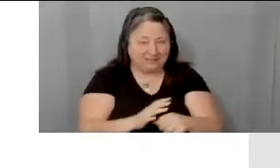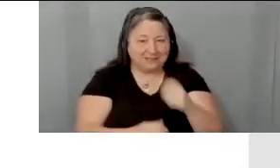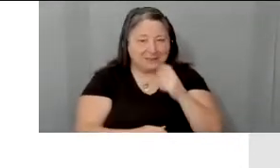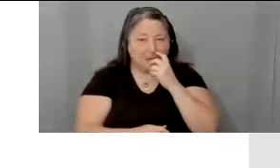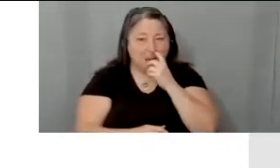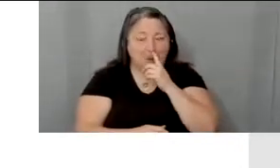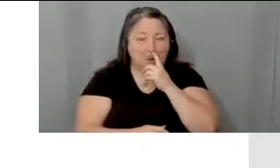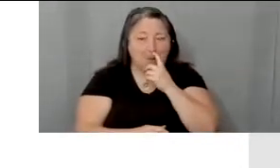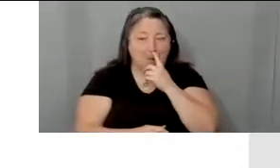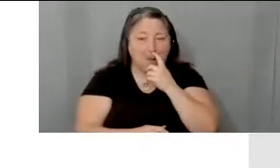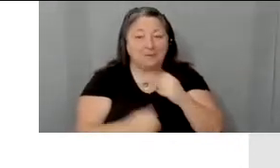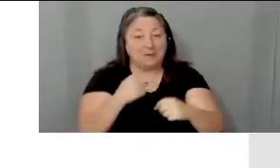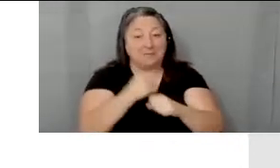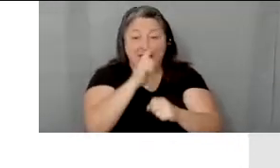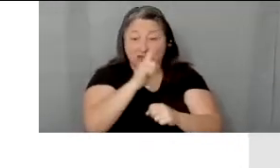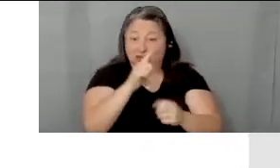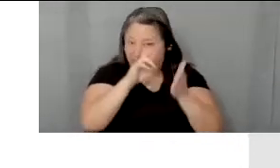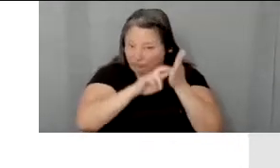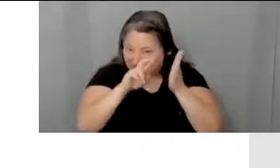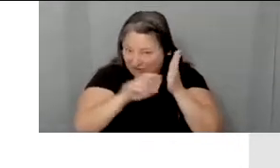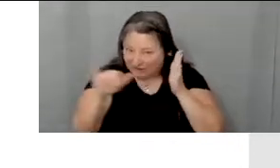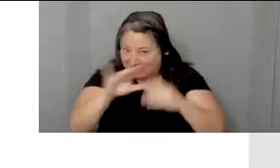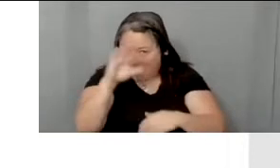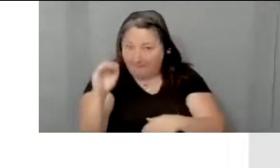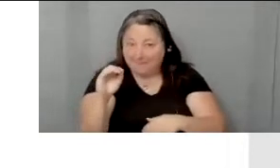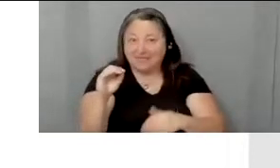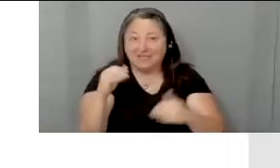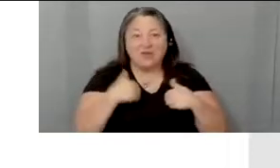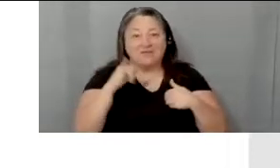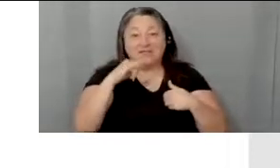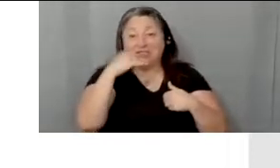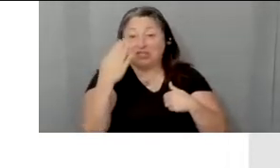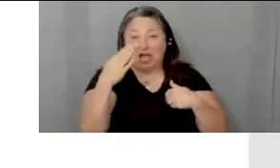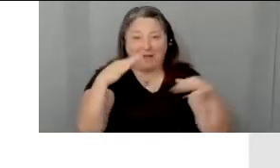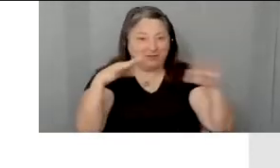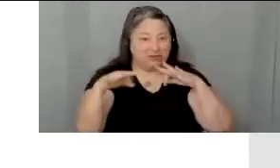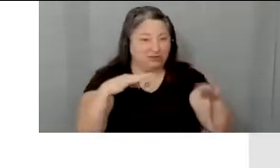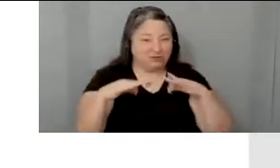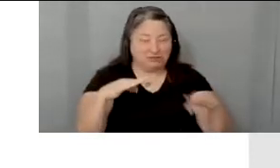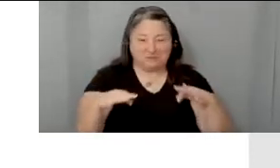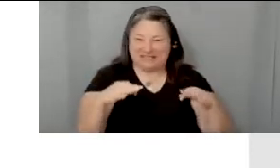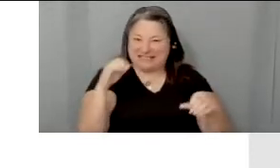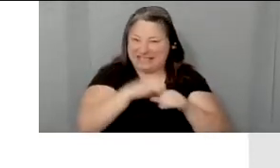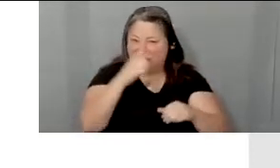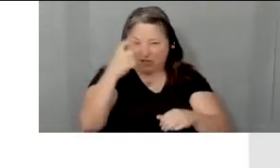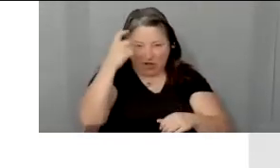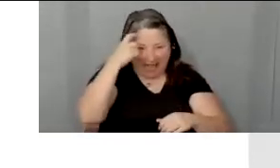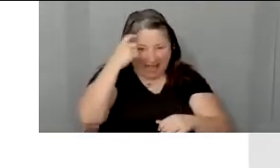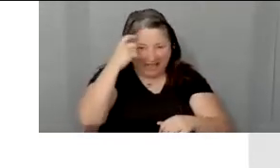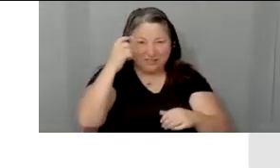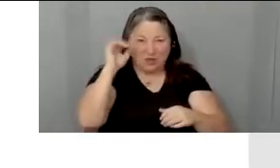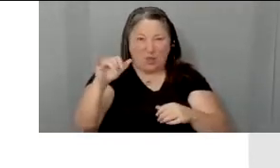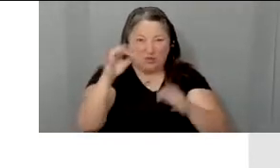Make sure that you research the company, make sure you have that job description floating through your brain so that you can use those keywords in the